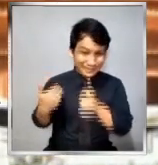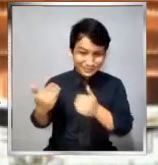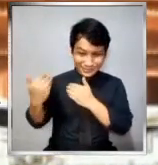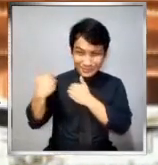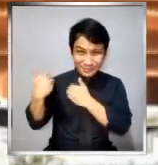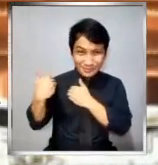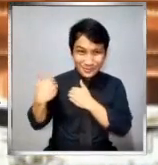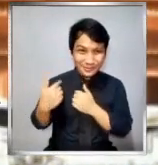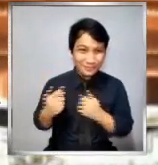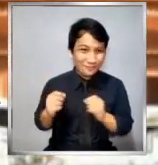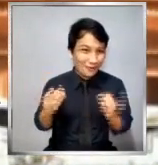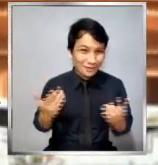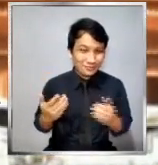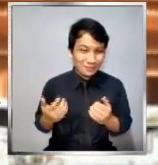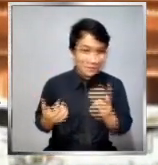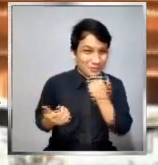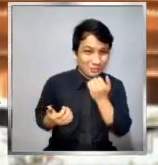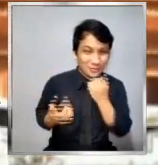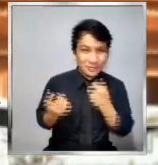big organization,